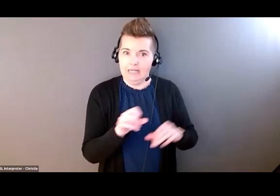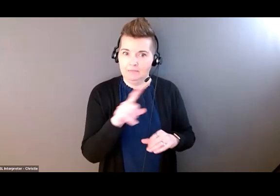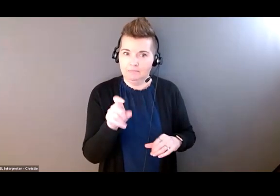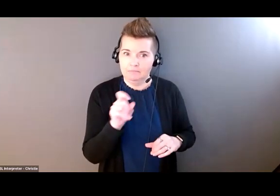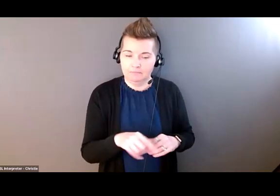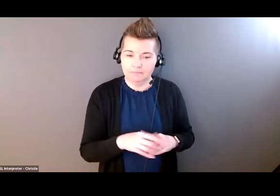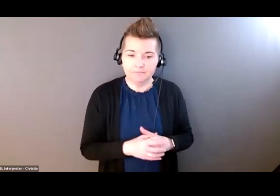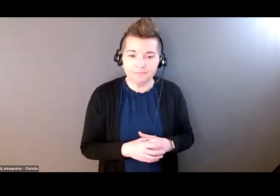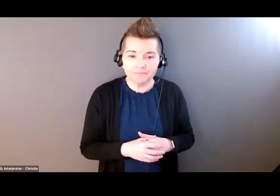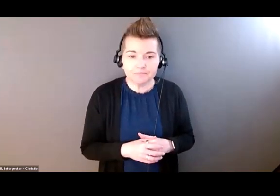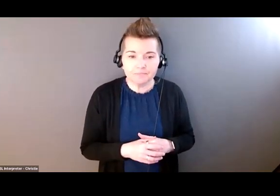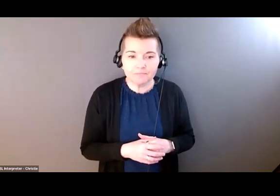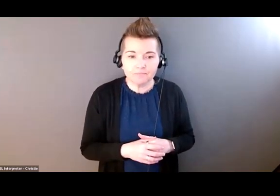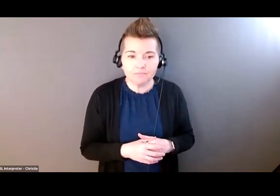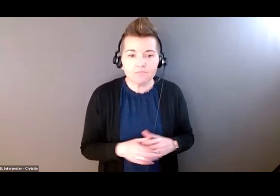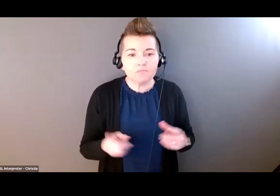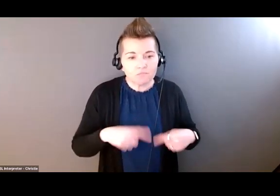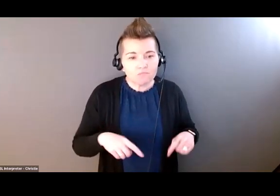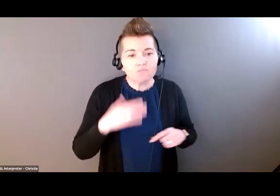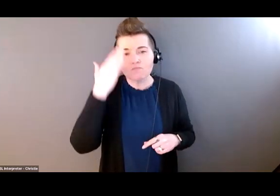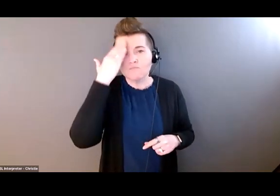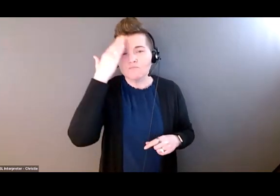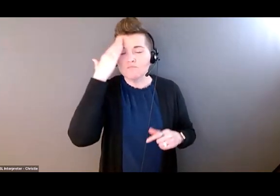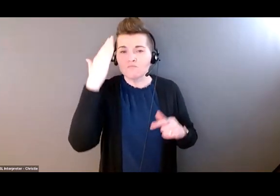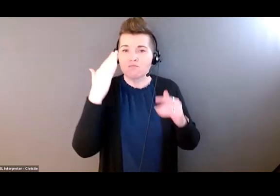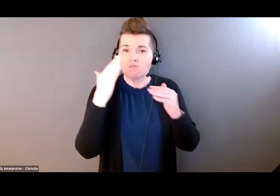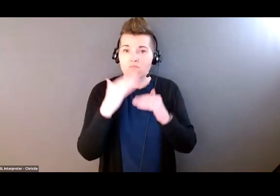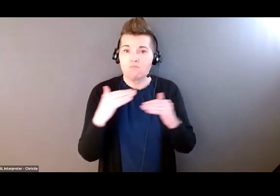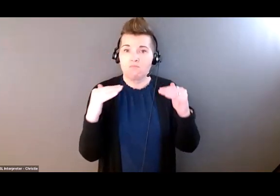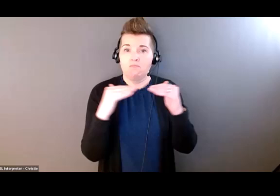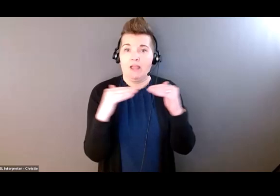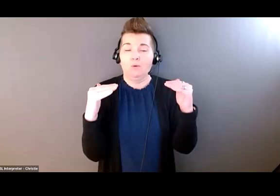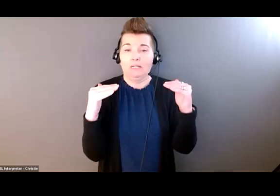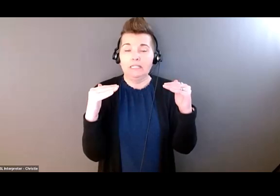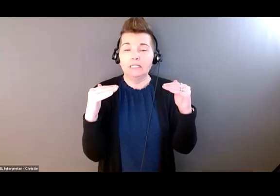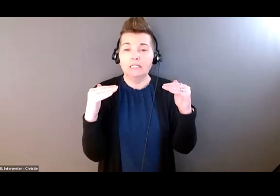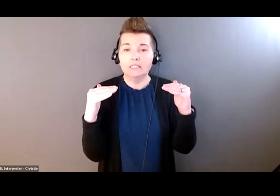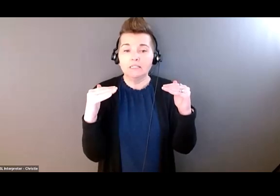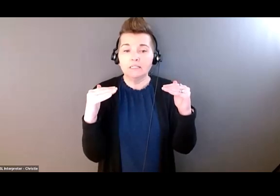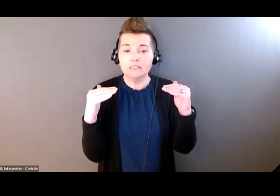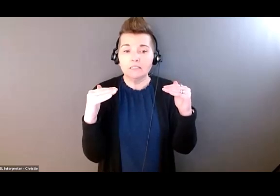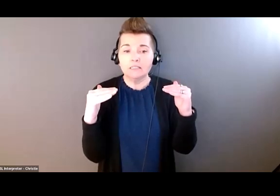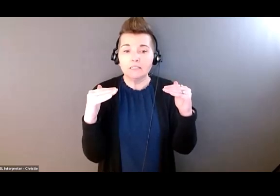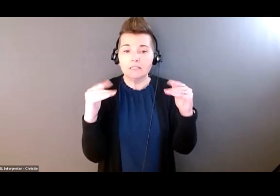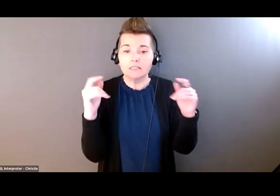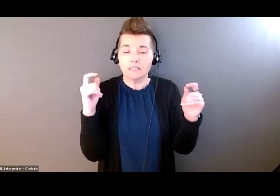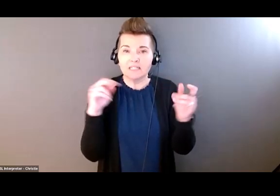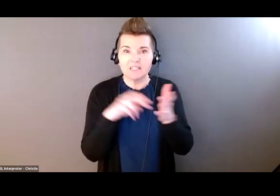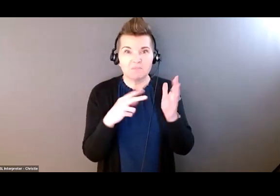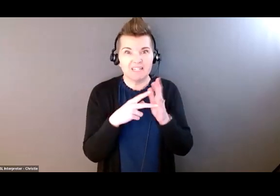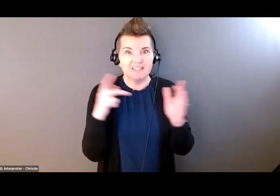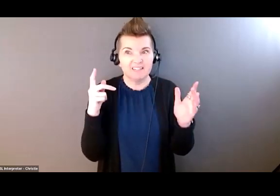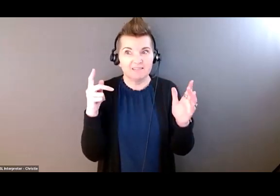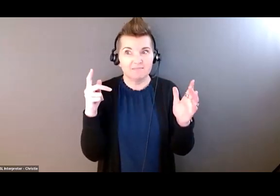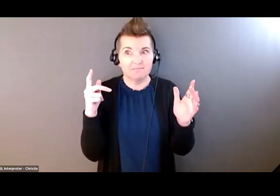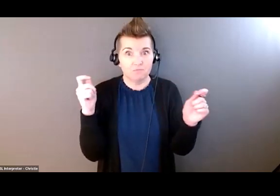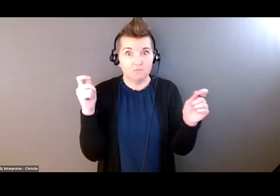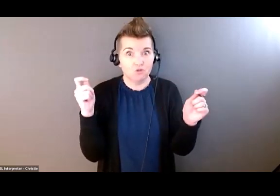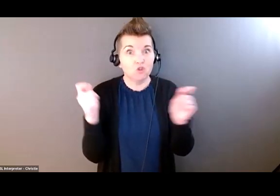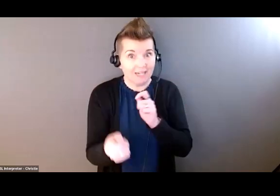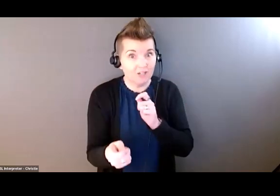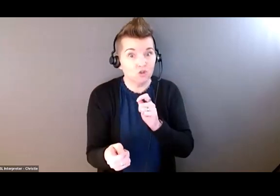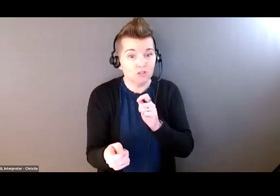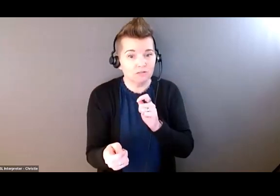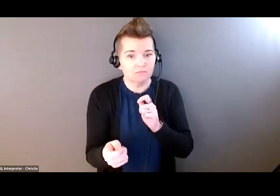in? I think it's really important that each person finds how it fits with them.